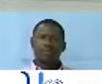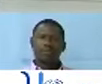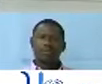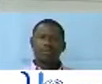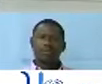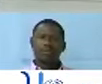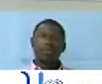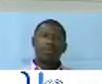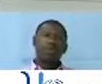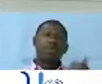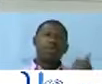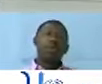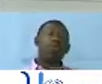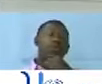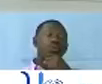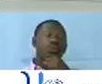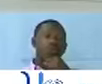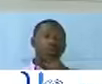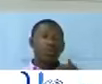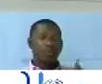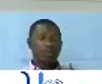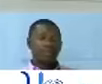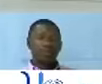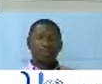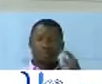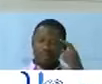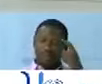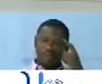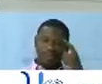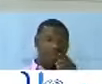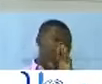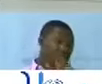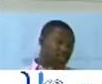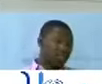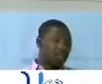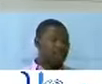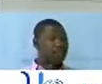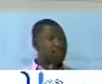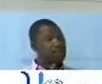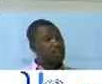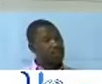The older lawyers were like, you know, you guys should take it easy.